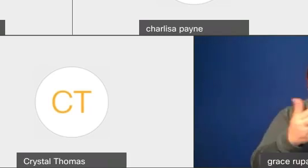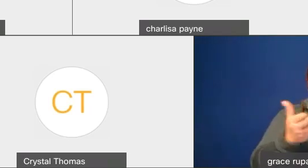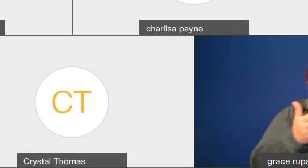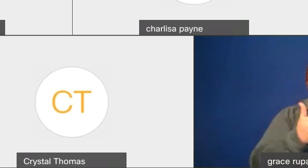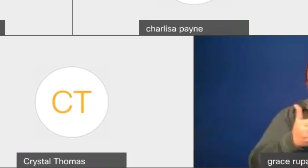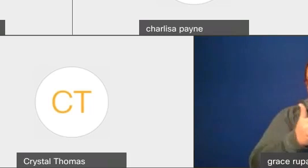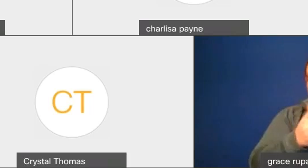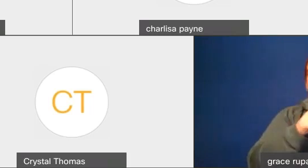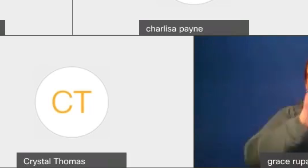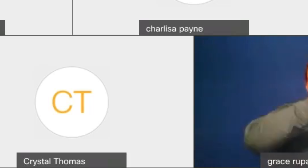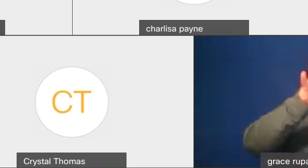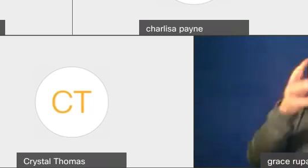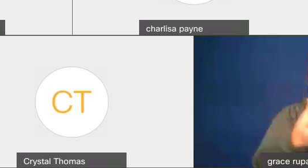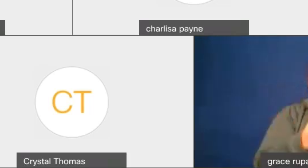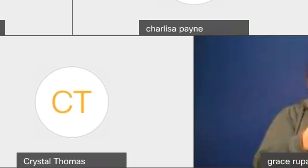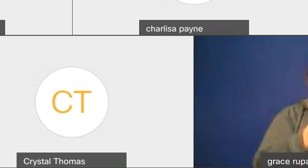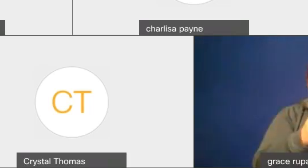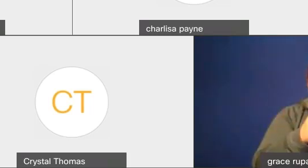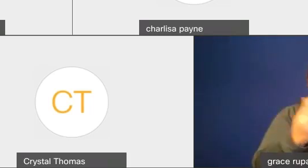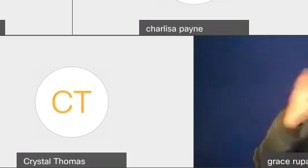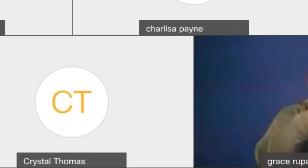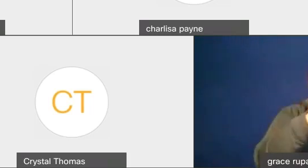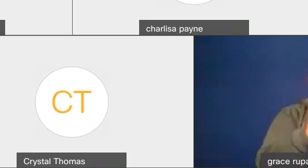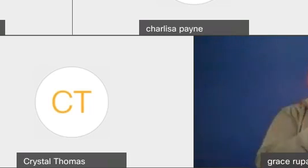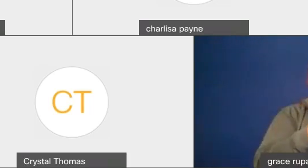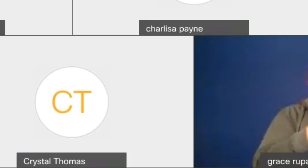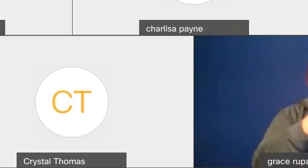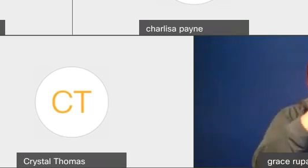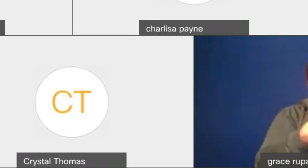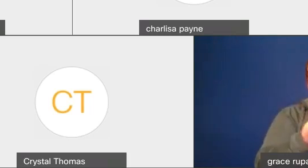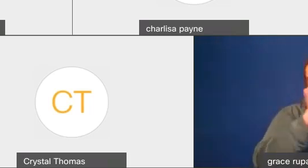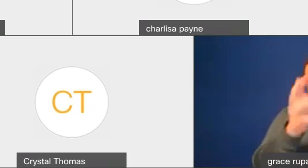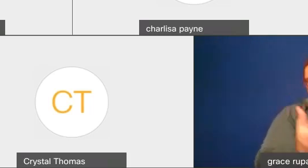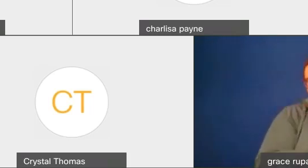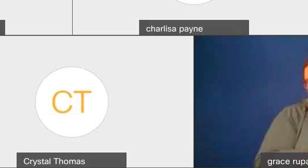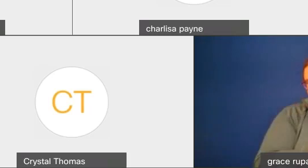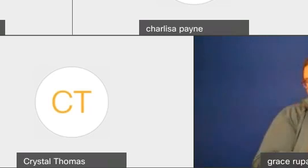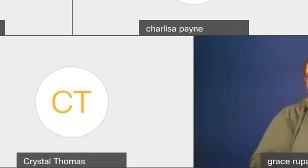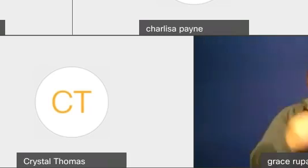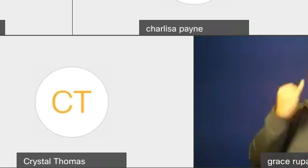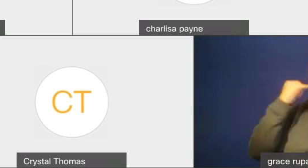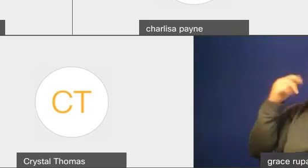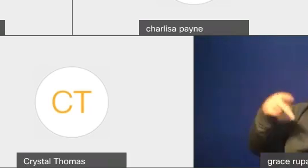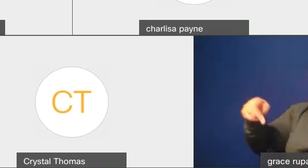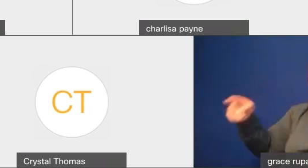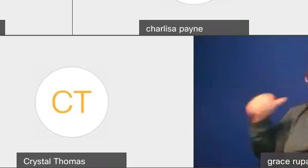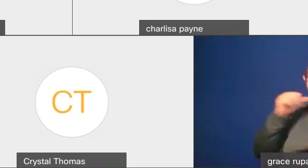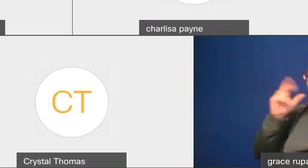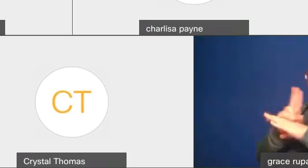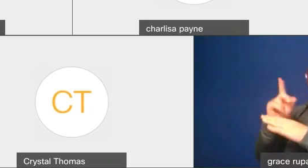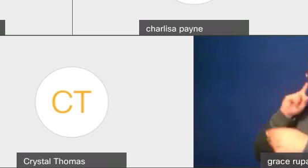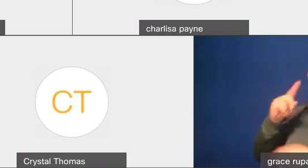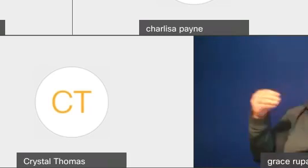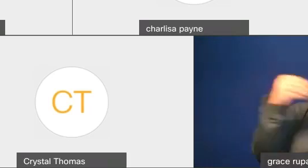are included in the retainer payment. So, as long as PPP was not used to pay those, then